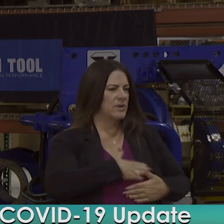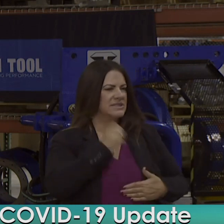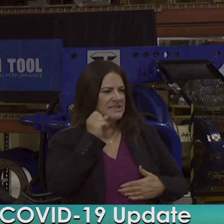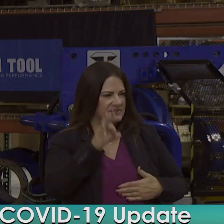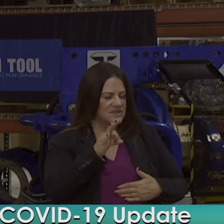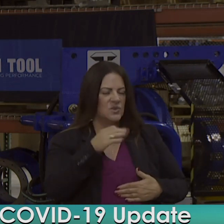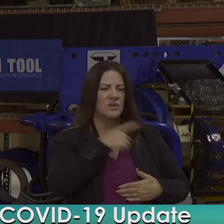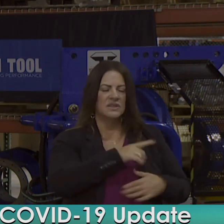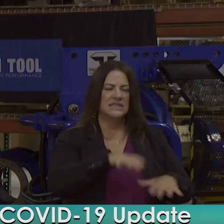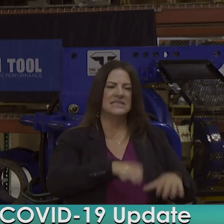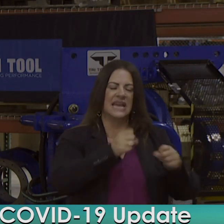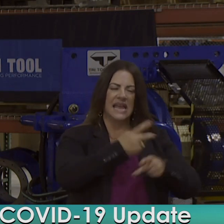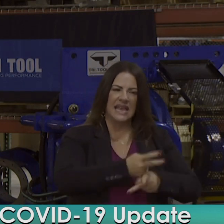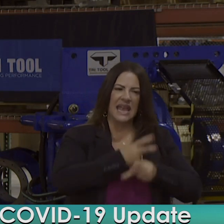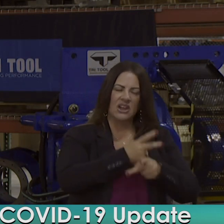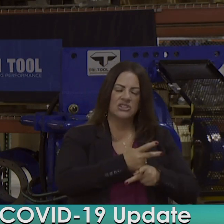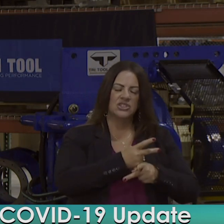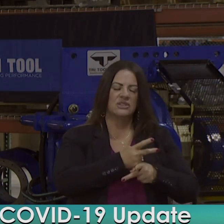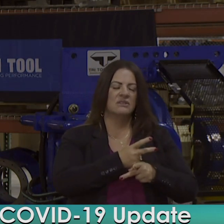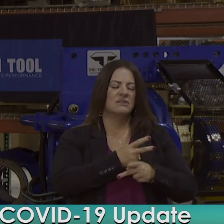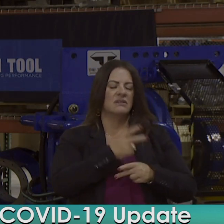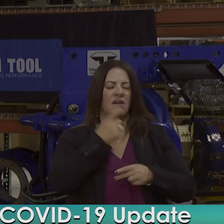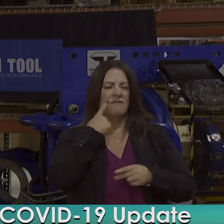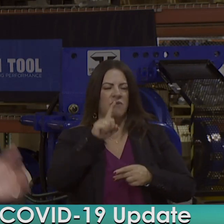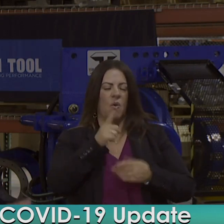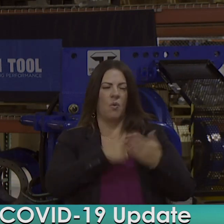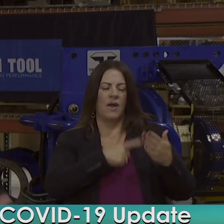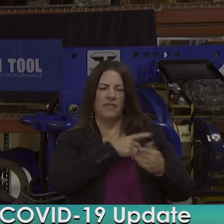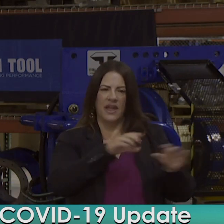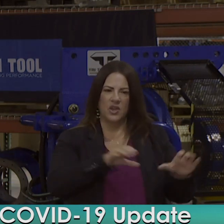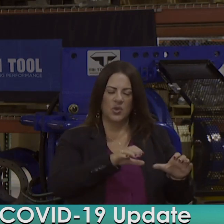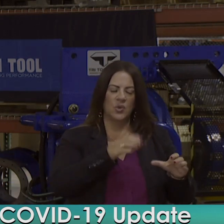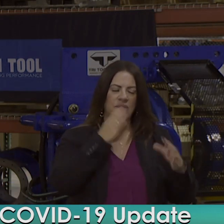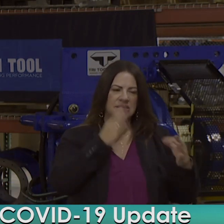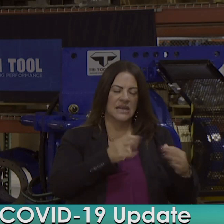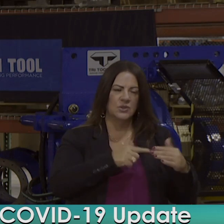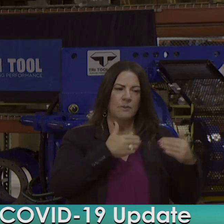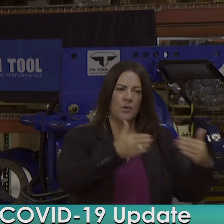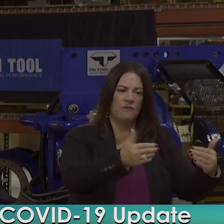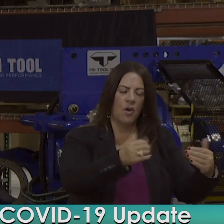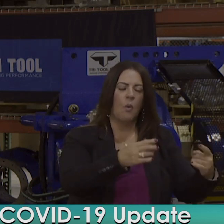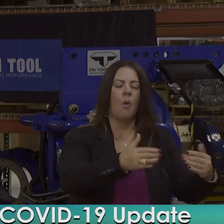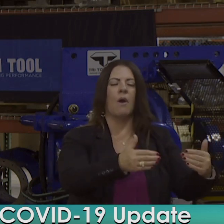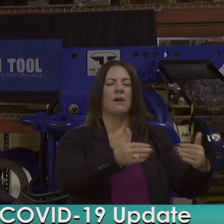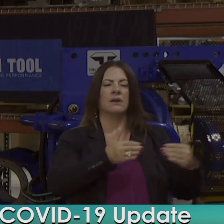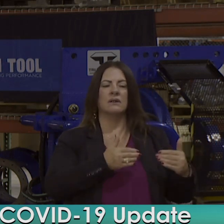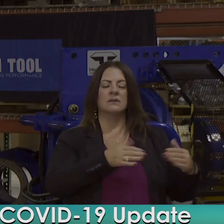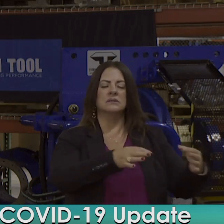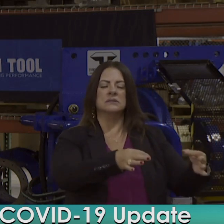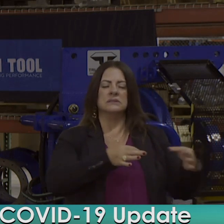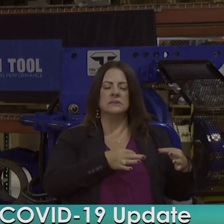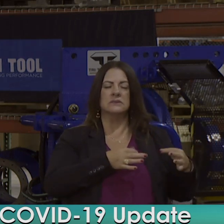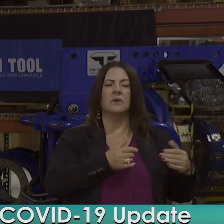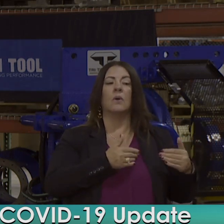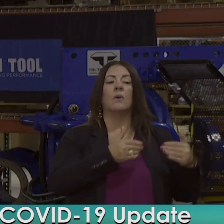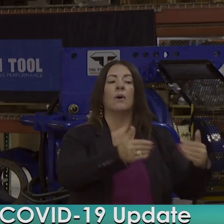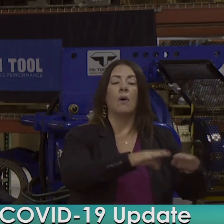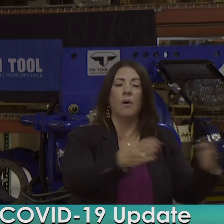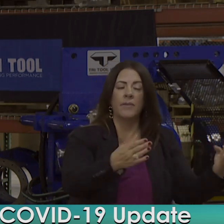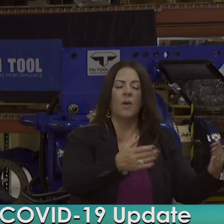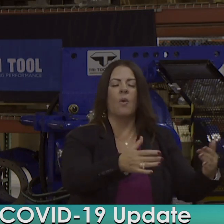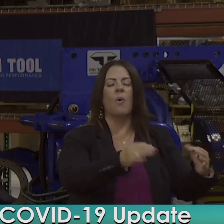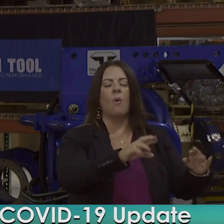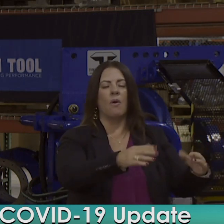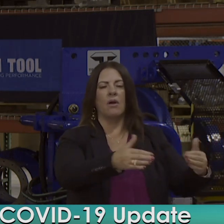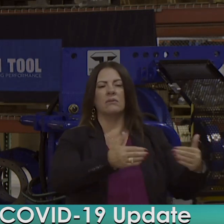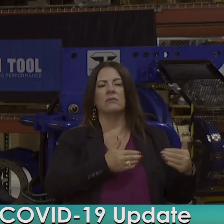I imagine you'll see others doing the same. We have already paused well over a week ago further reopening of certain segments of our economy, and